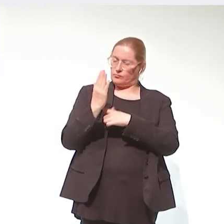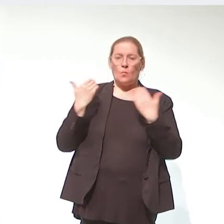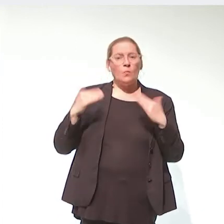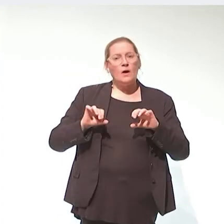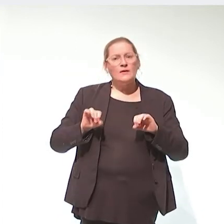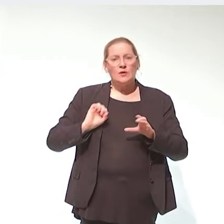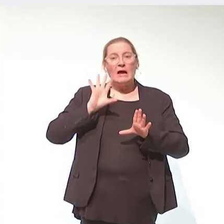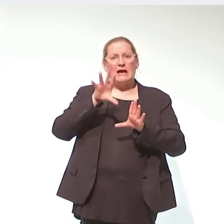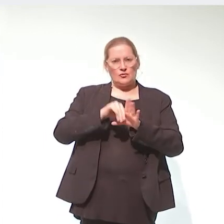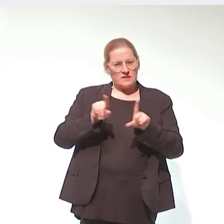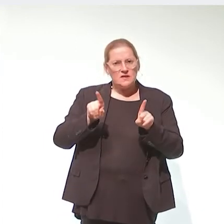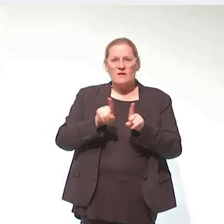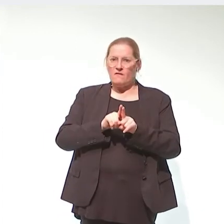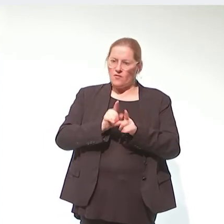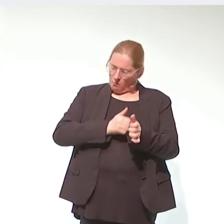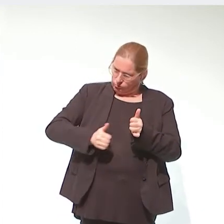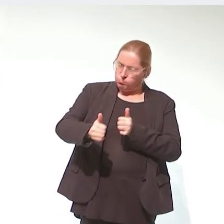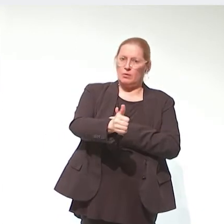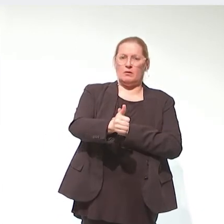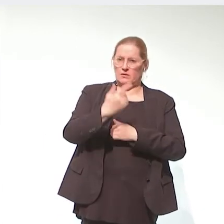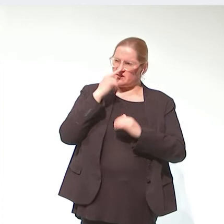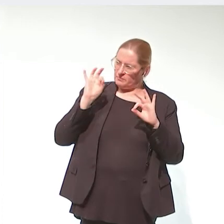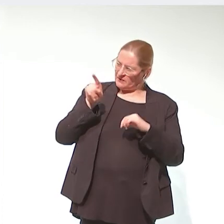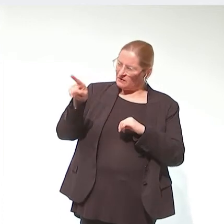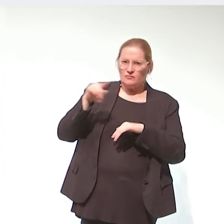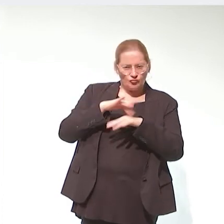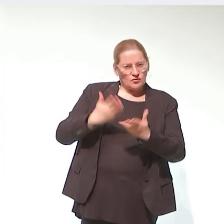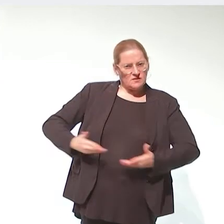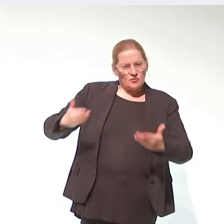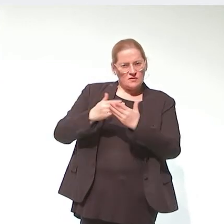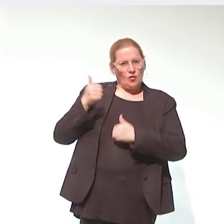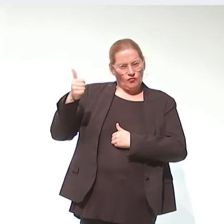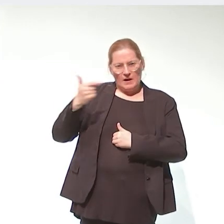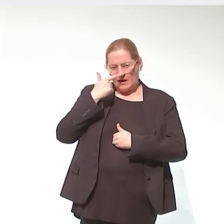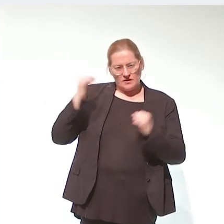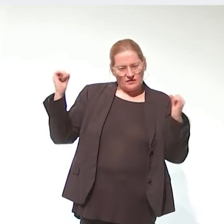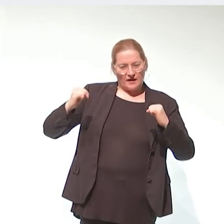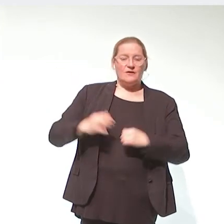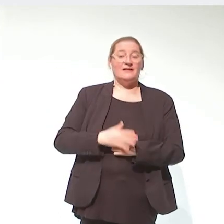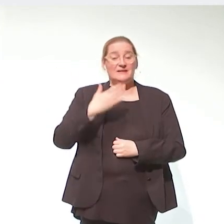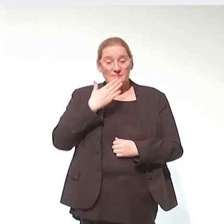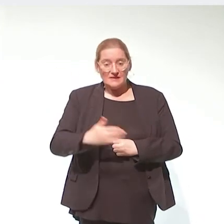inclusive education. What do you think? Is this really, does this correspond to your bread and butter